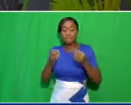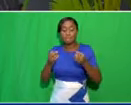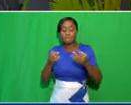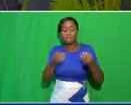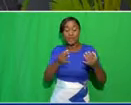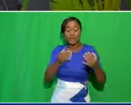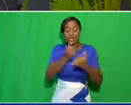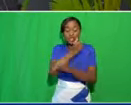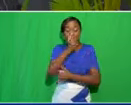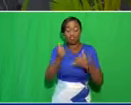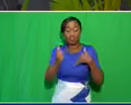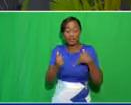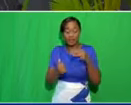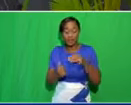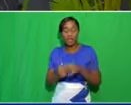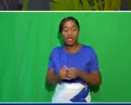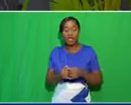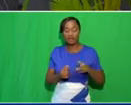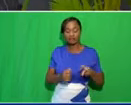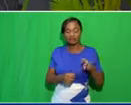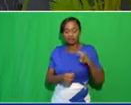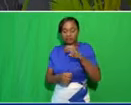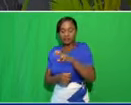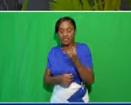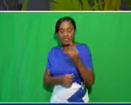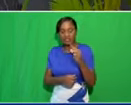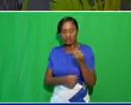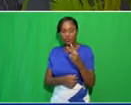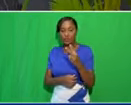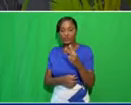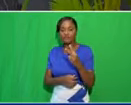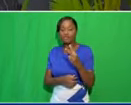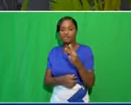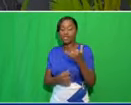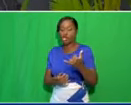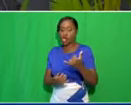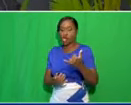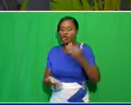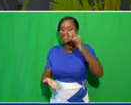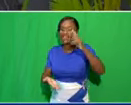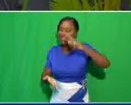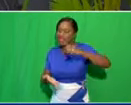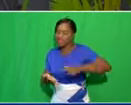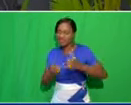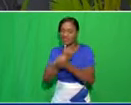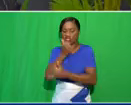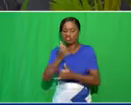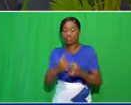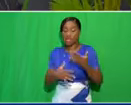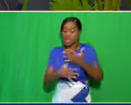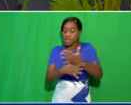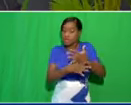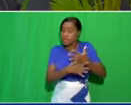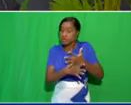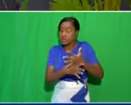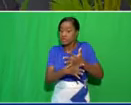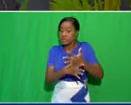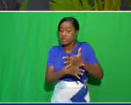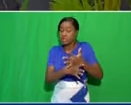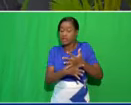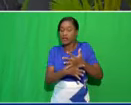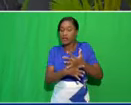at 11 or 12 or 10 to 12, that has been reduced significantly. In Germany, there's a